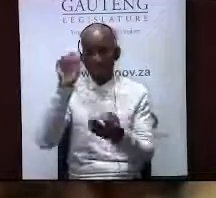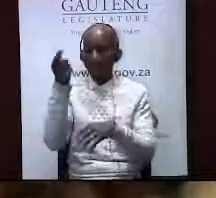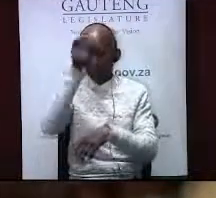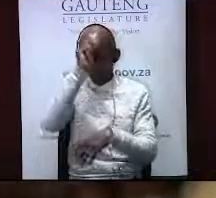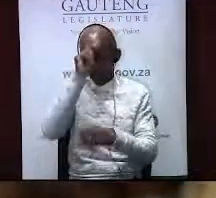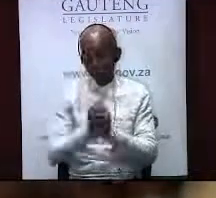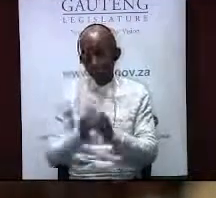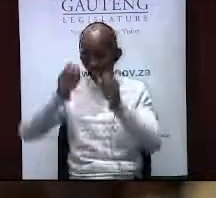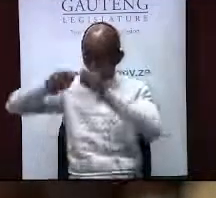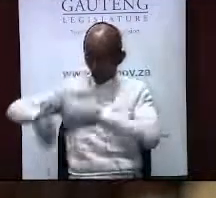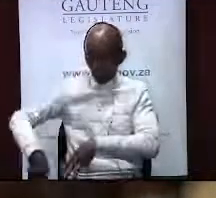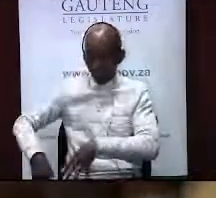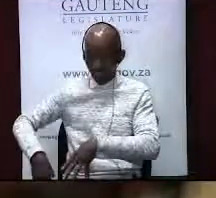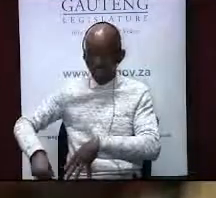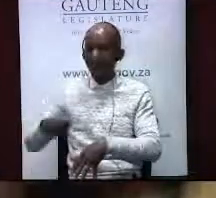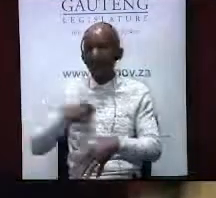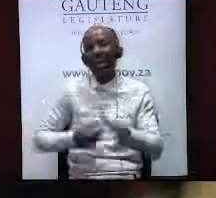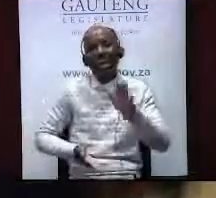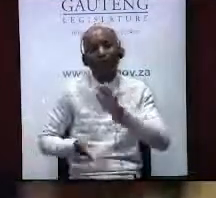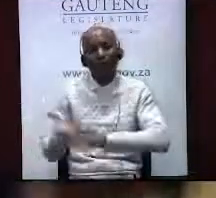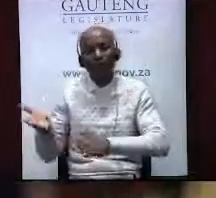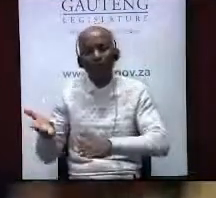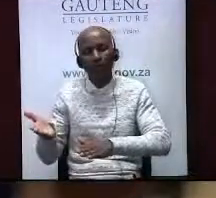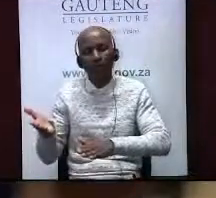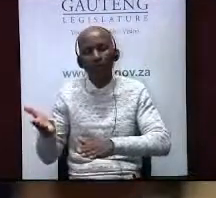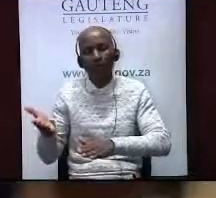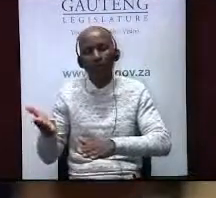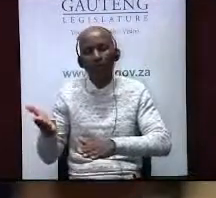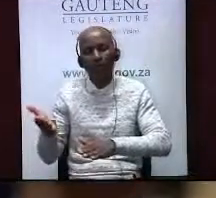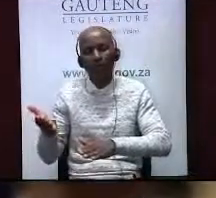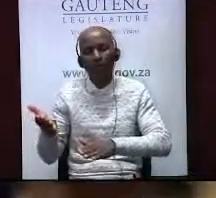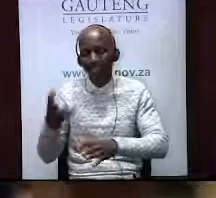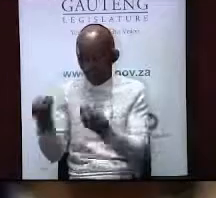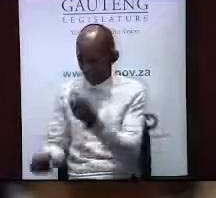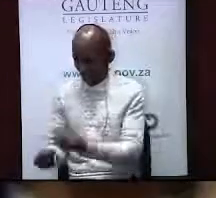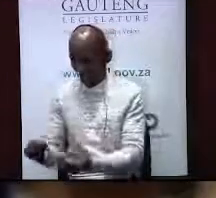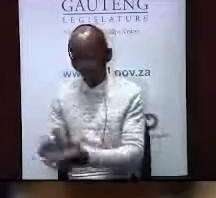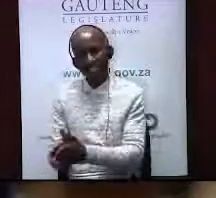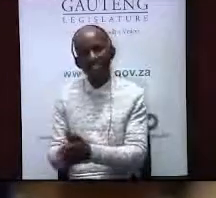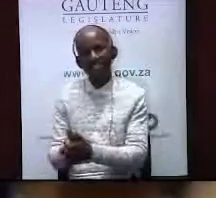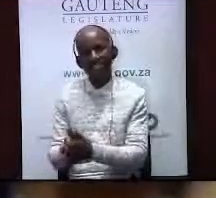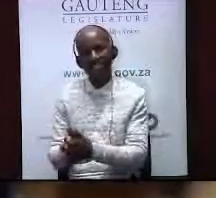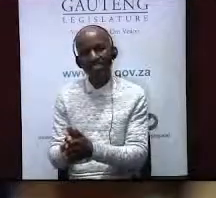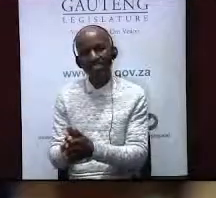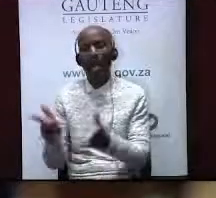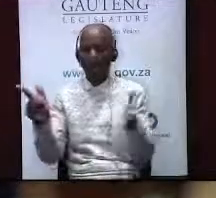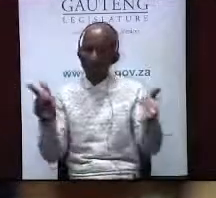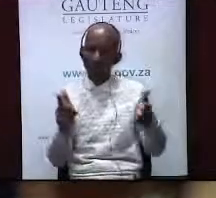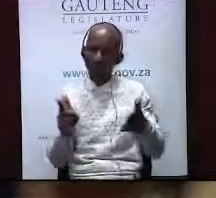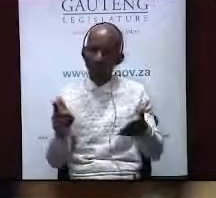the custody. I went to Children's Advocacy ka